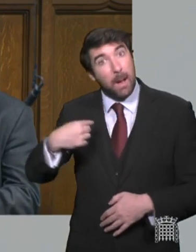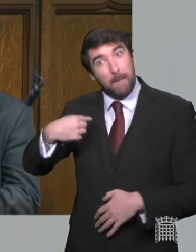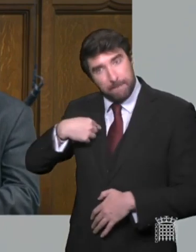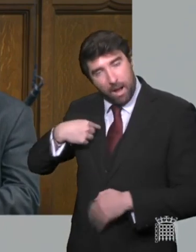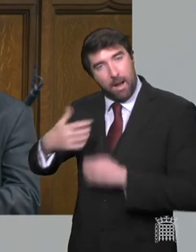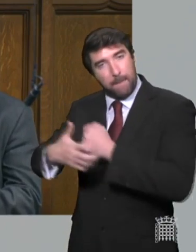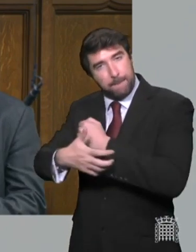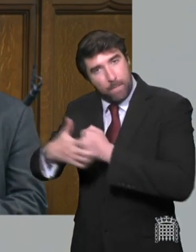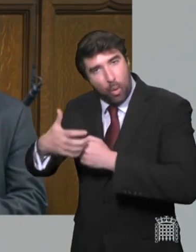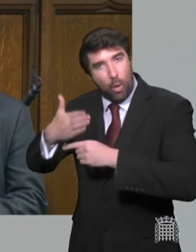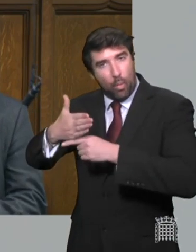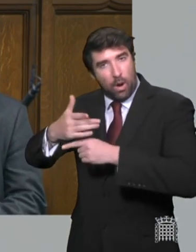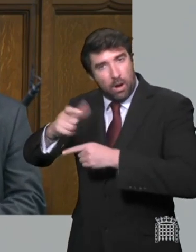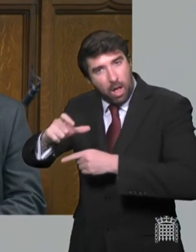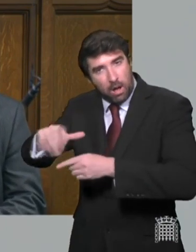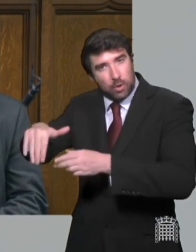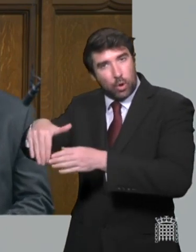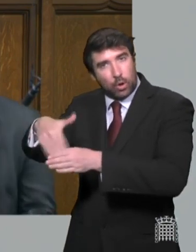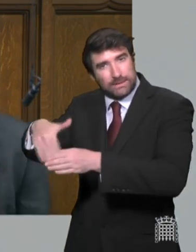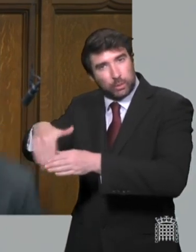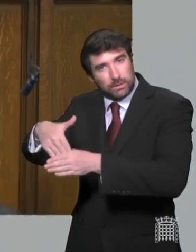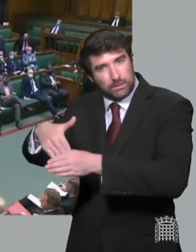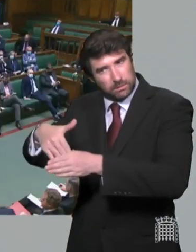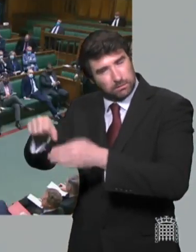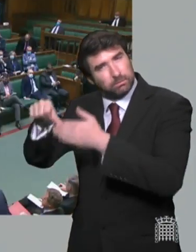see their wages rise through their own efforts?